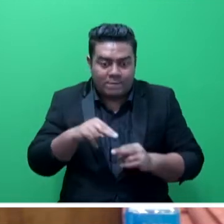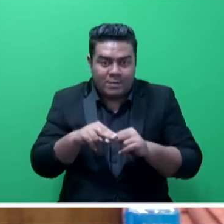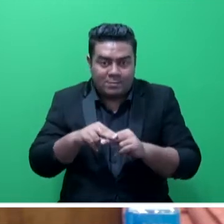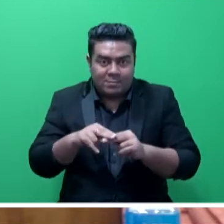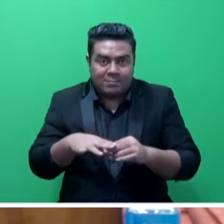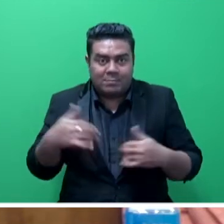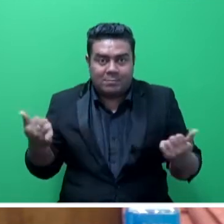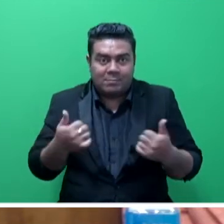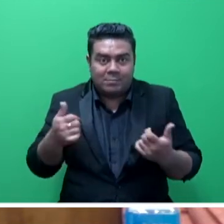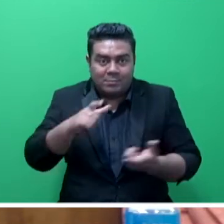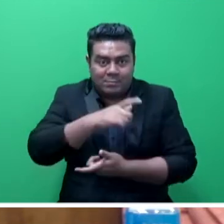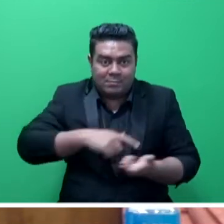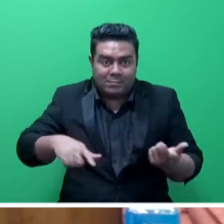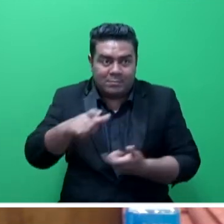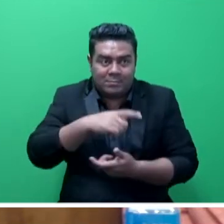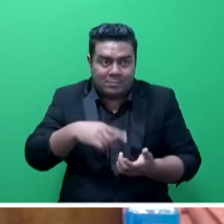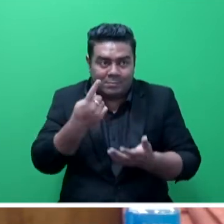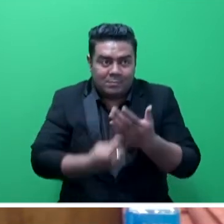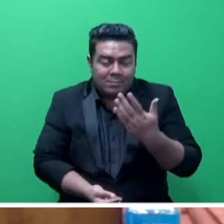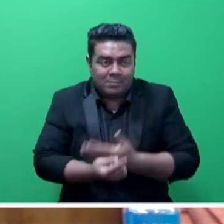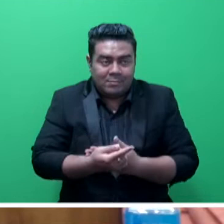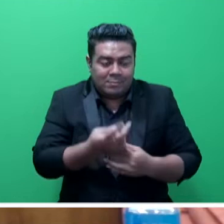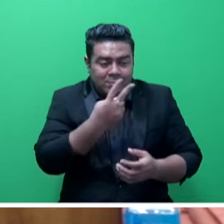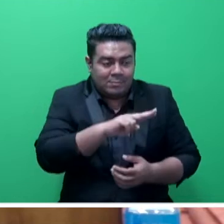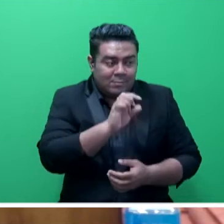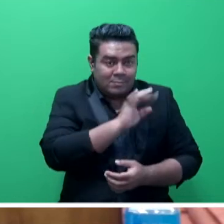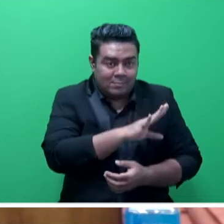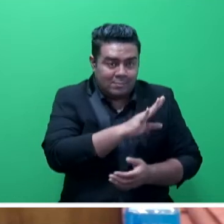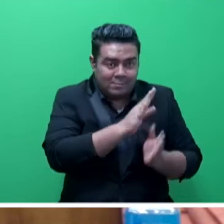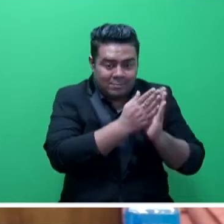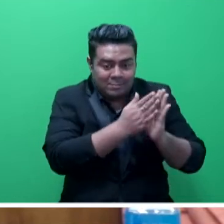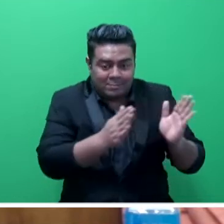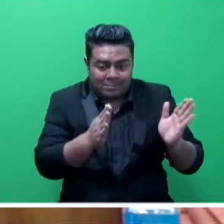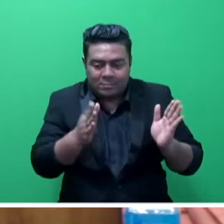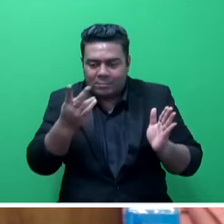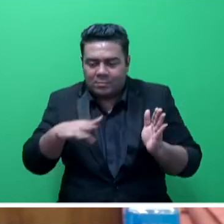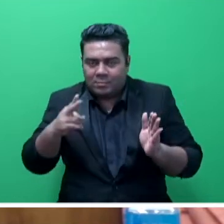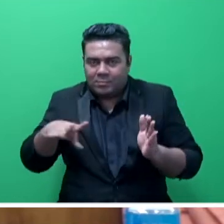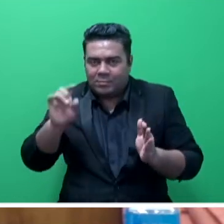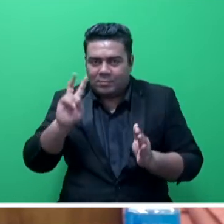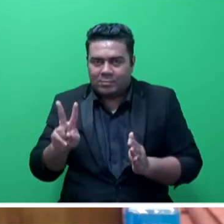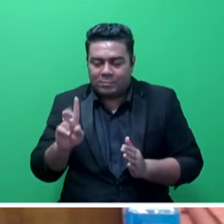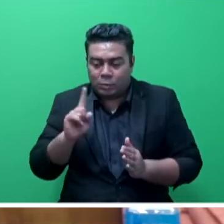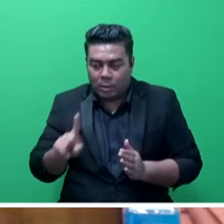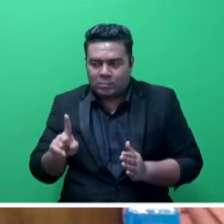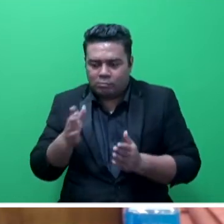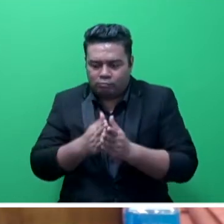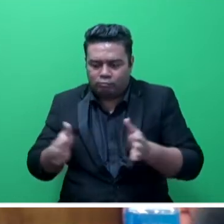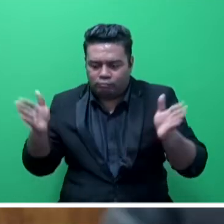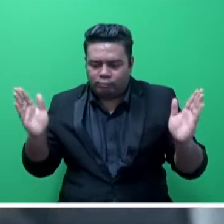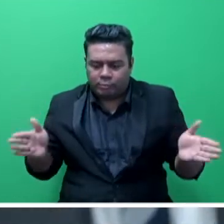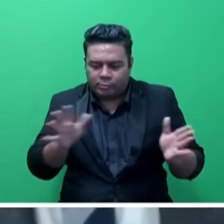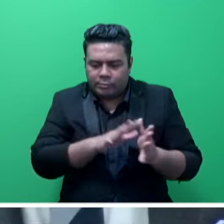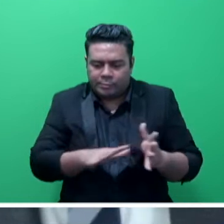severe tropical cyclones occurred from the period of 2010 to 2021. There were more